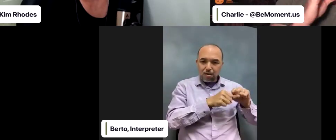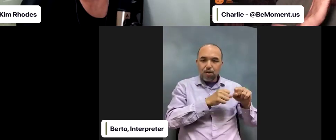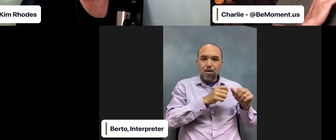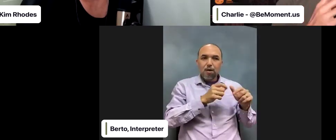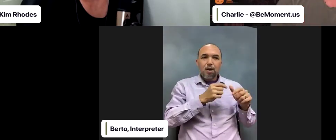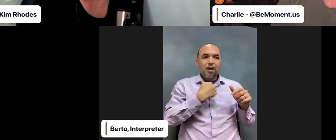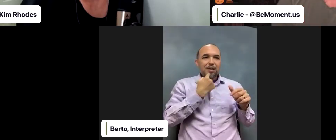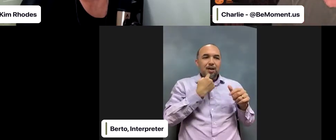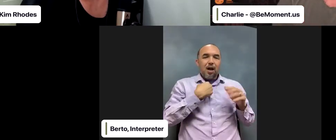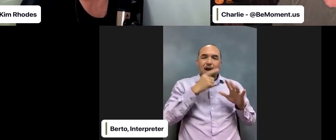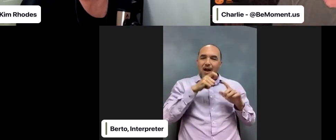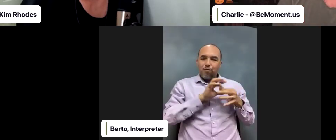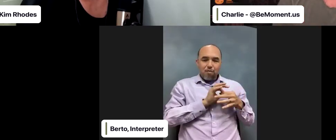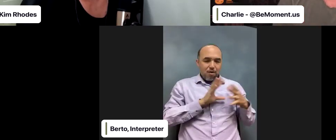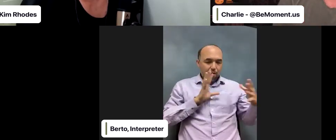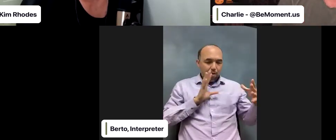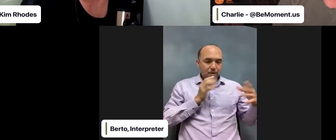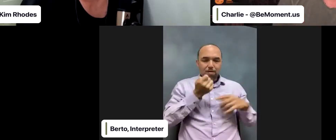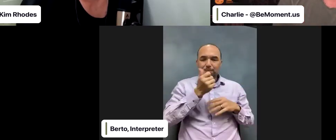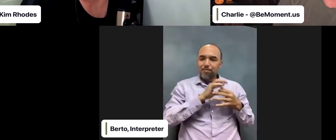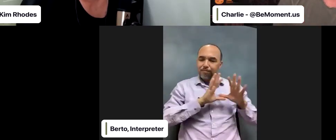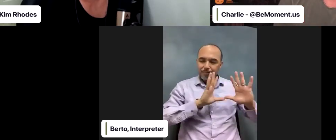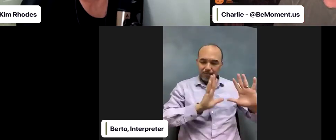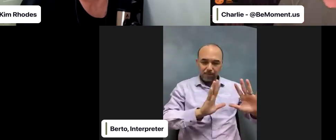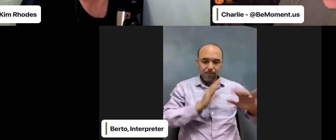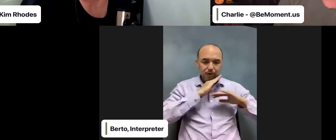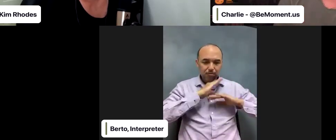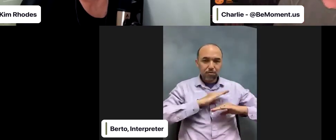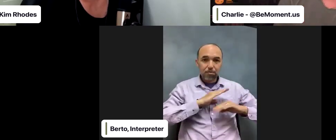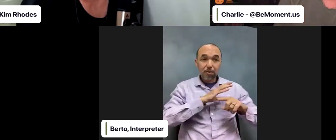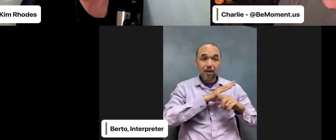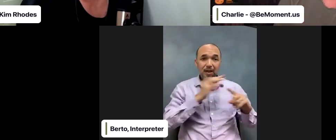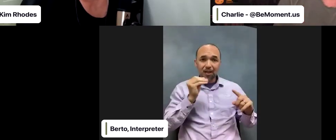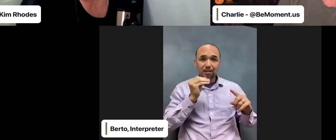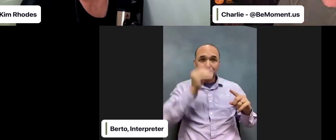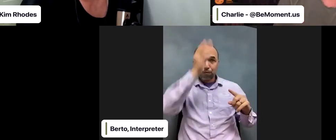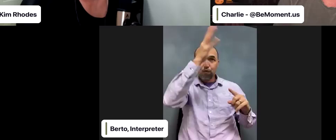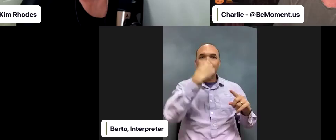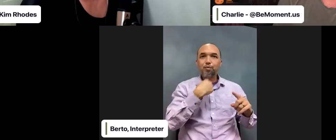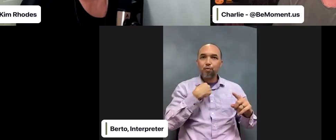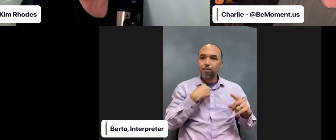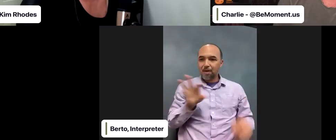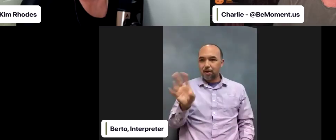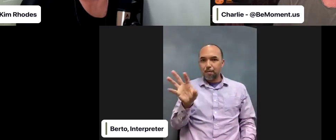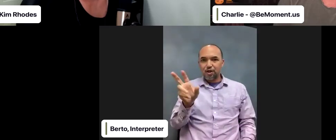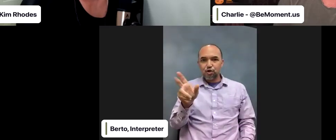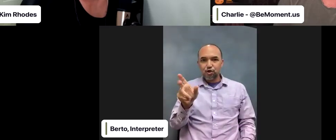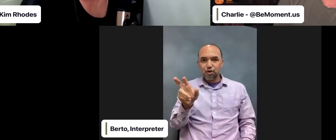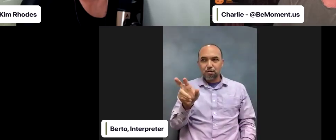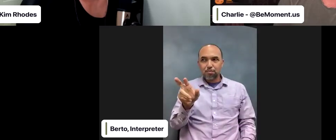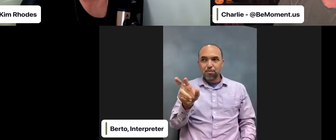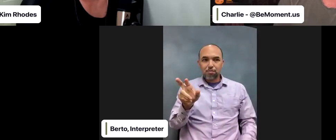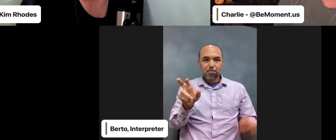little bit. And he literally told me the combination to the safe. And we opened it up.